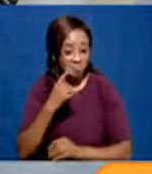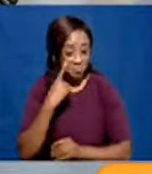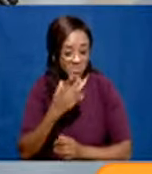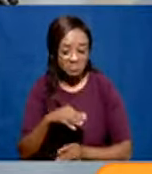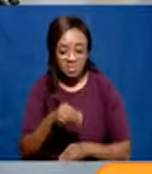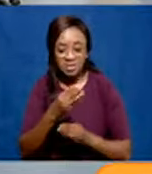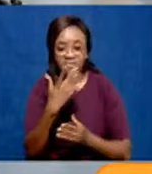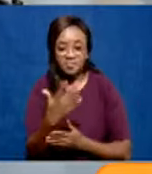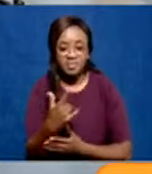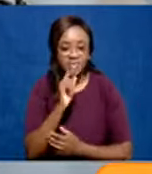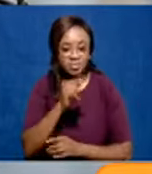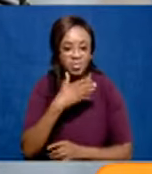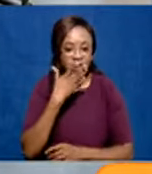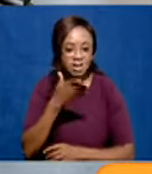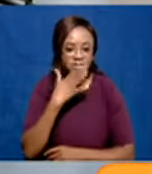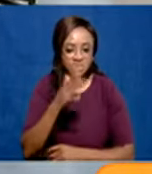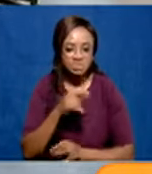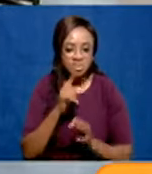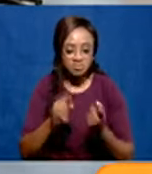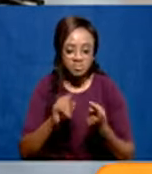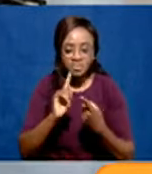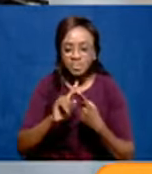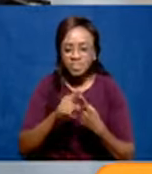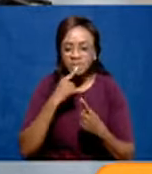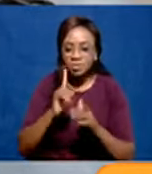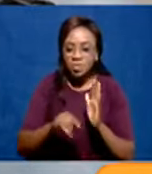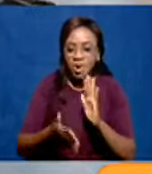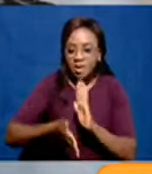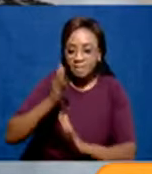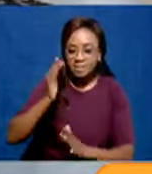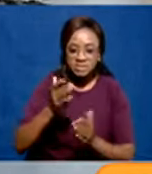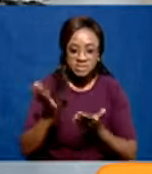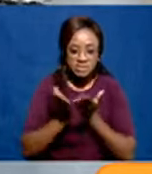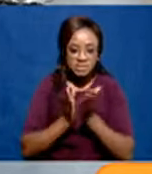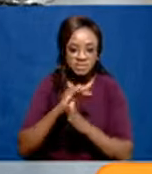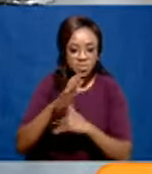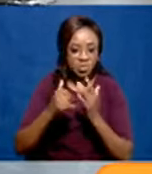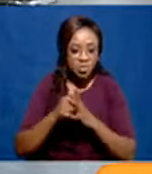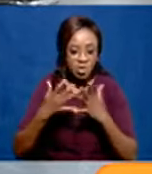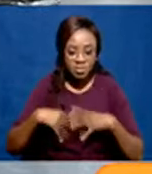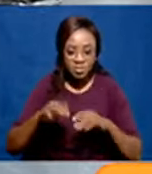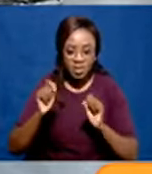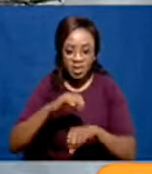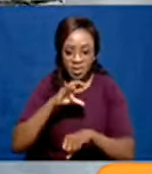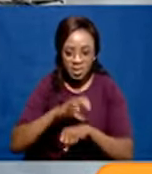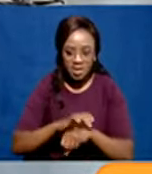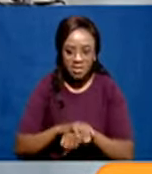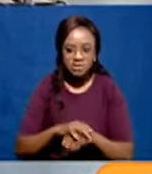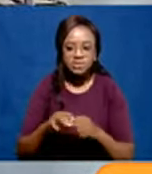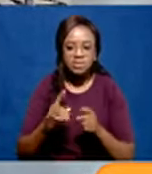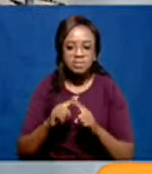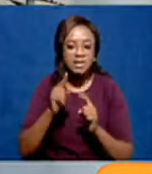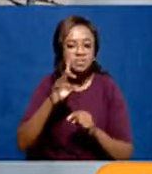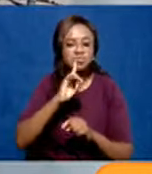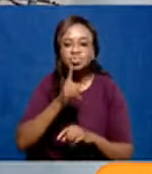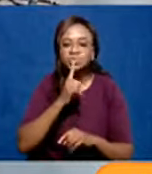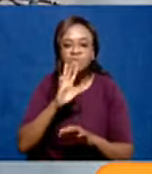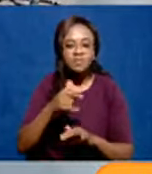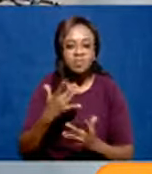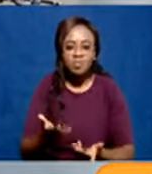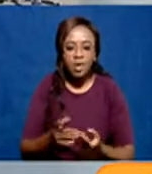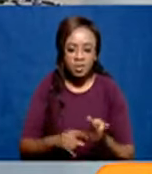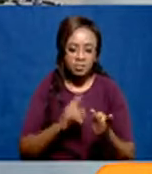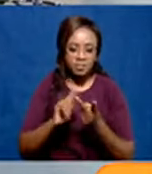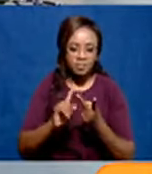them as you answer one by one. She says emergency services, everyone is supposed to receive it. Where are the guarantees this time that they will actually receive it? And then there's the issue